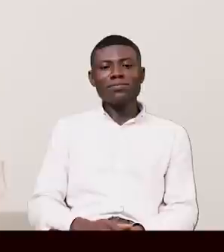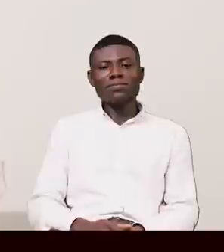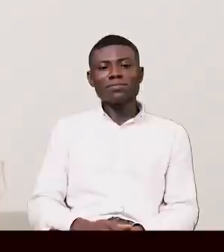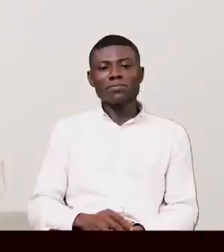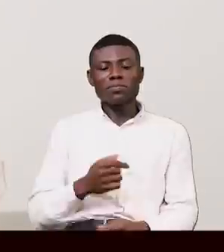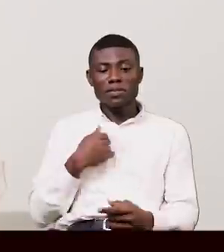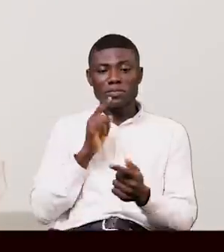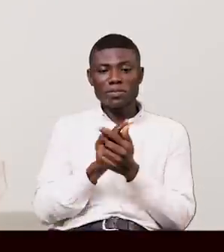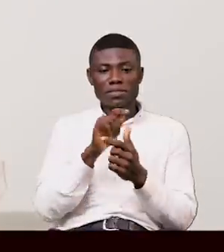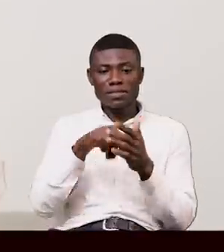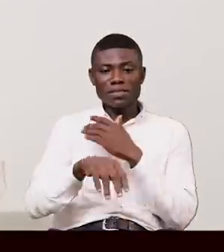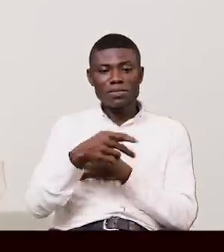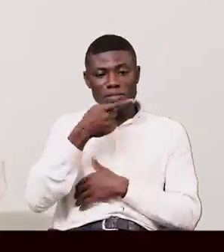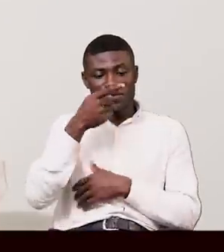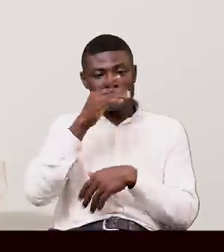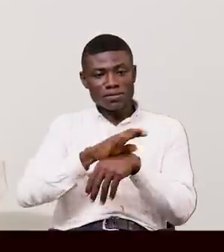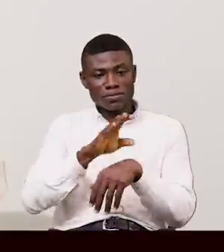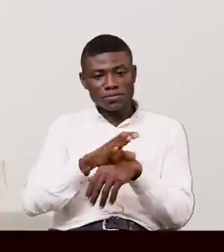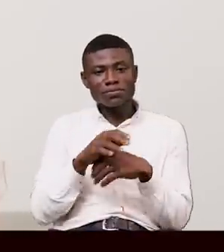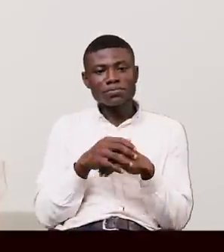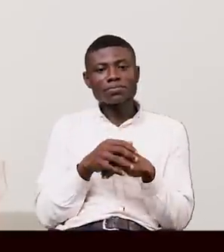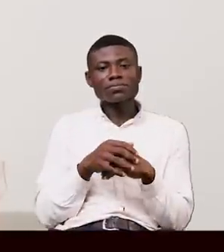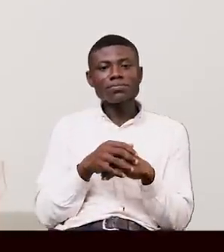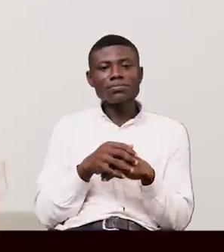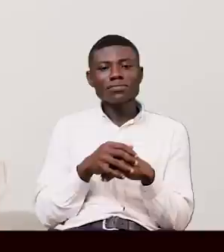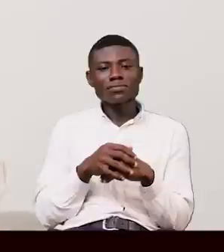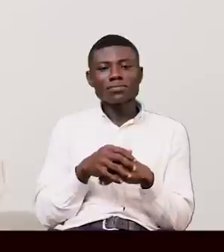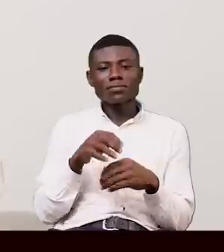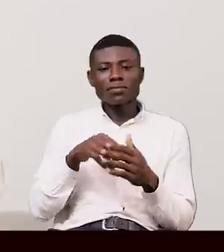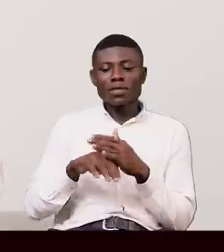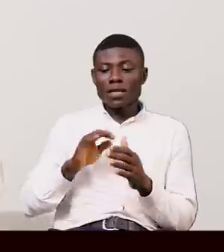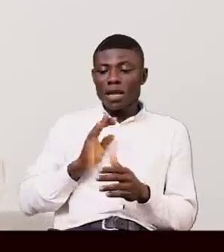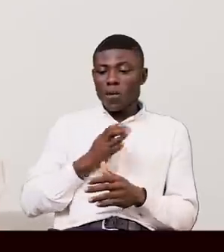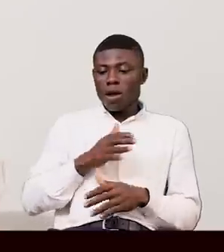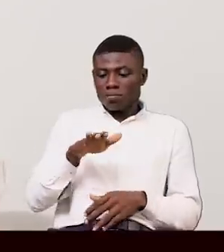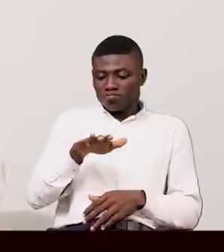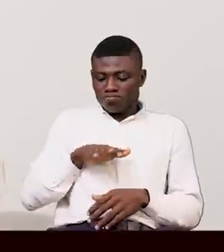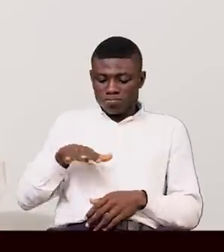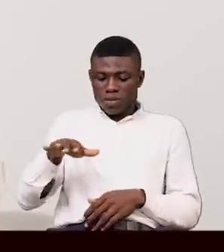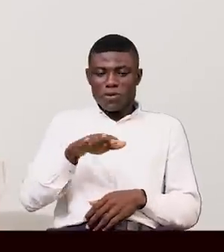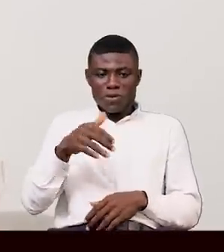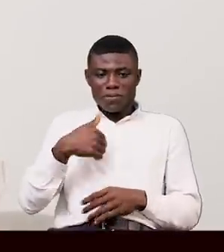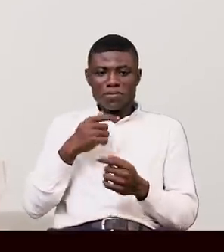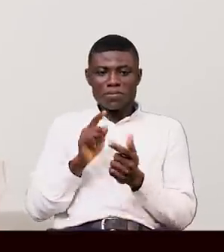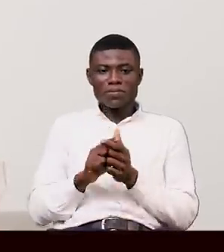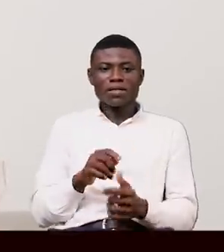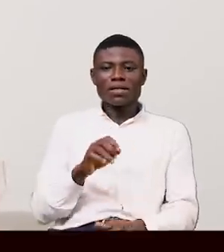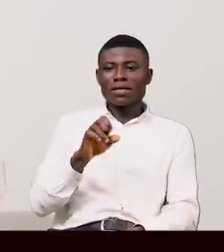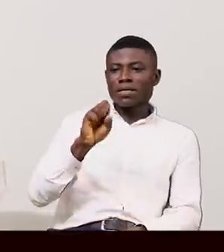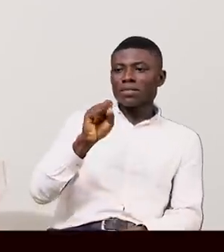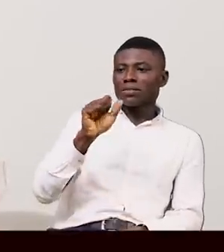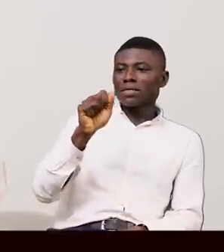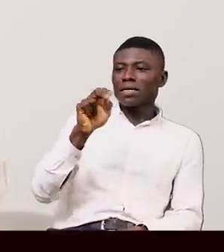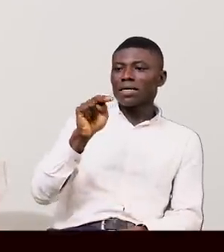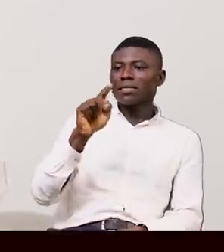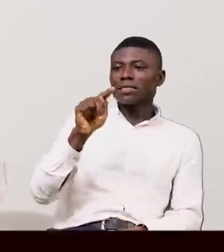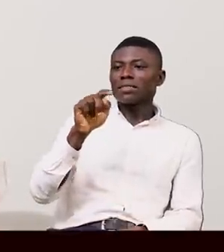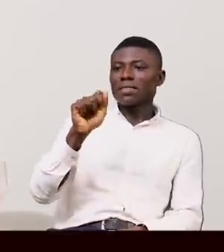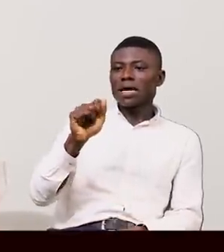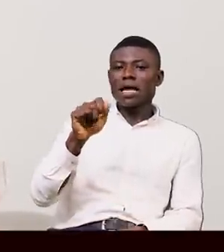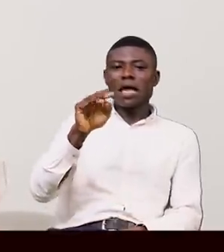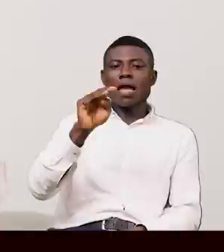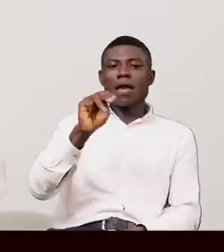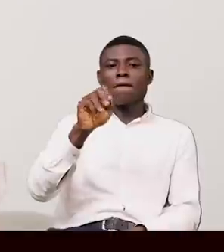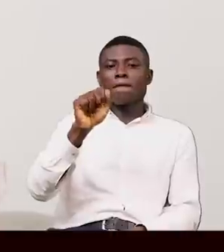aha Ishiano Pentecost asori mo ewo ye yankasa ya semi. Okay. Aha, Santa Maria Central.